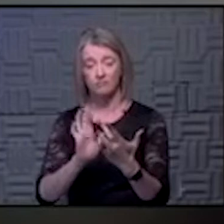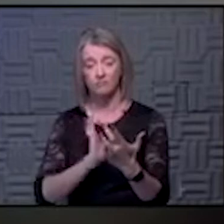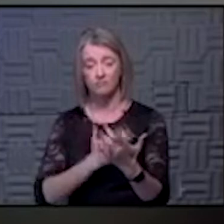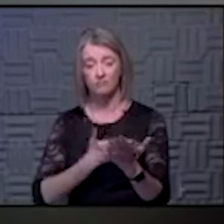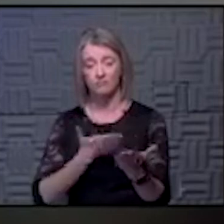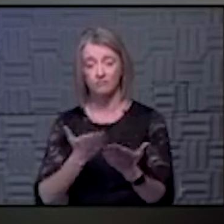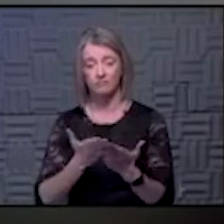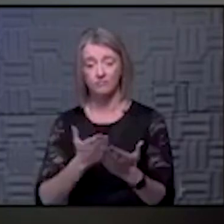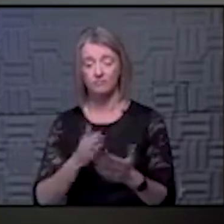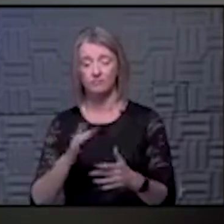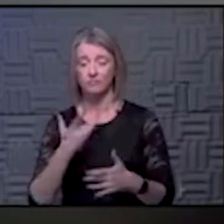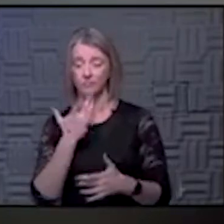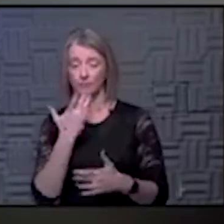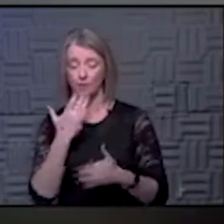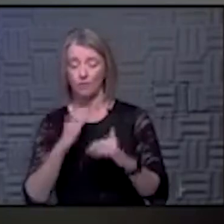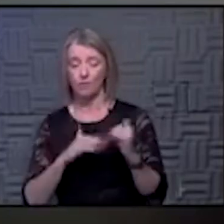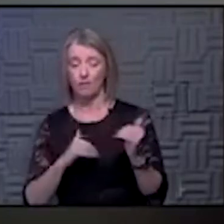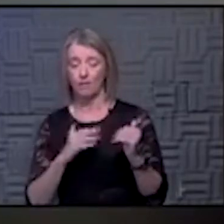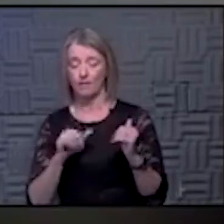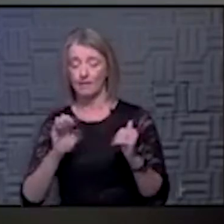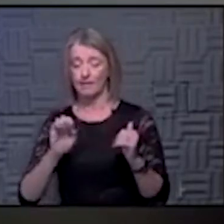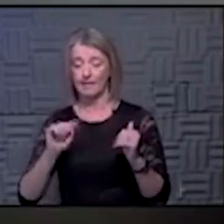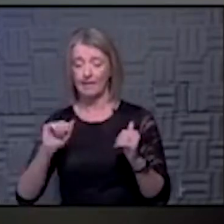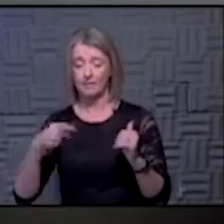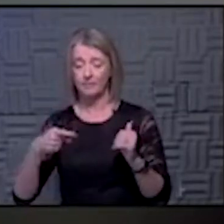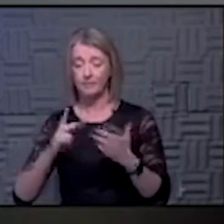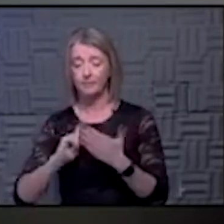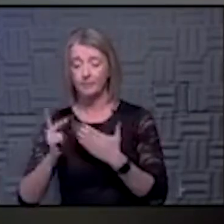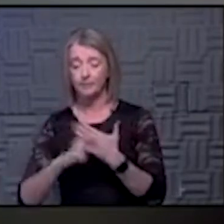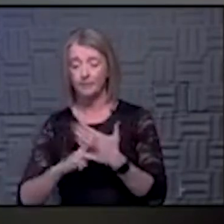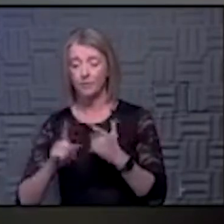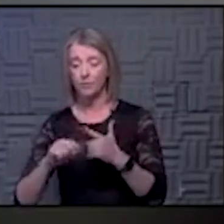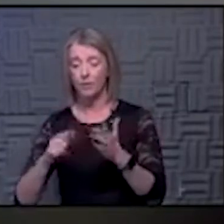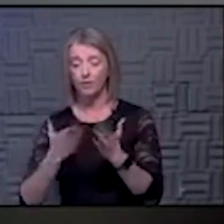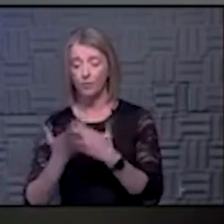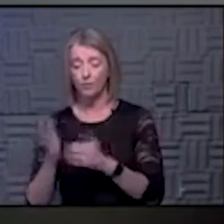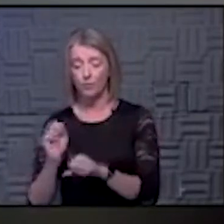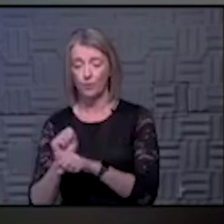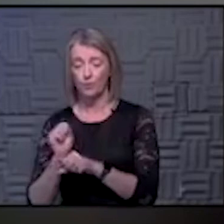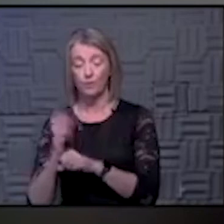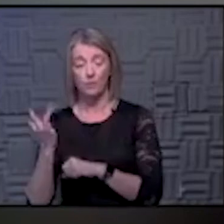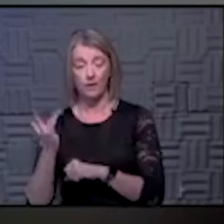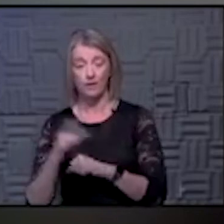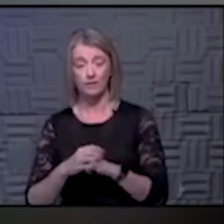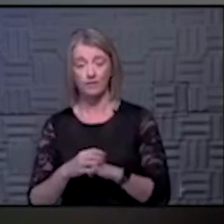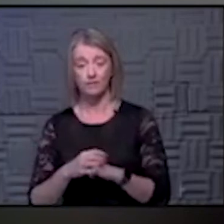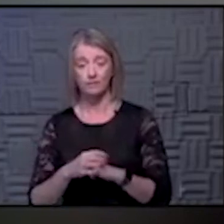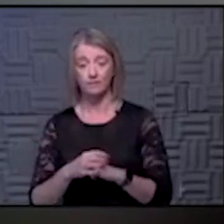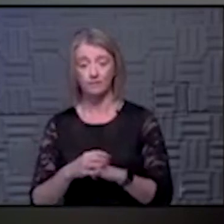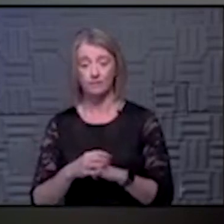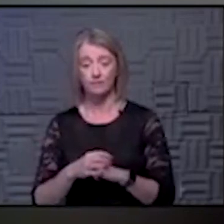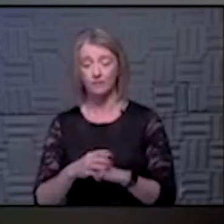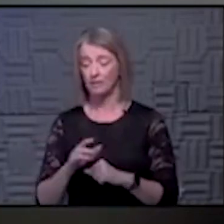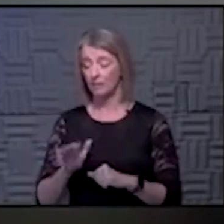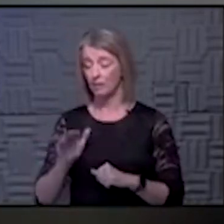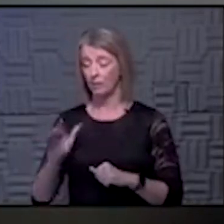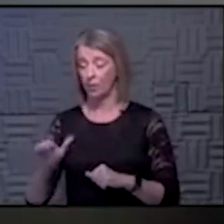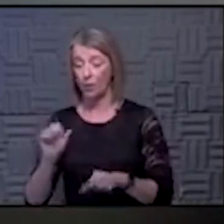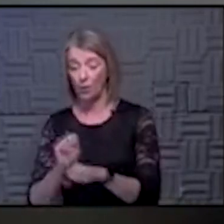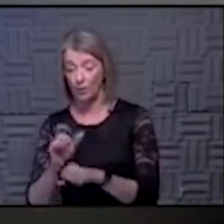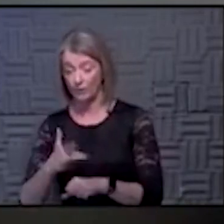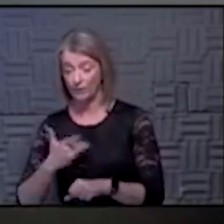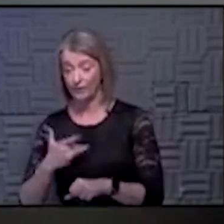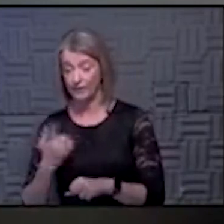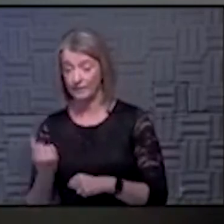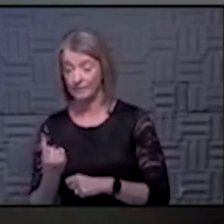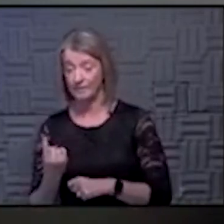say, EAP program or what they have offered through work, because you don't go to work to heal, and